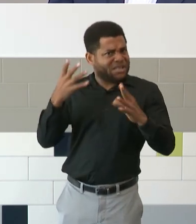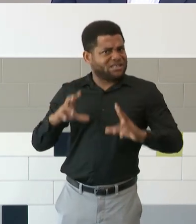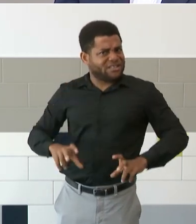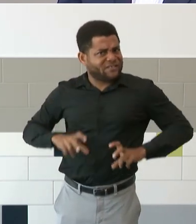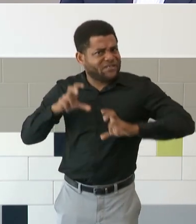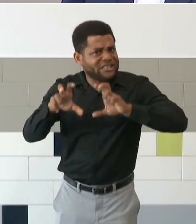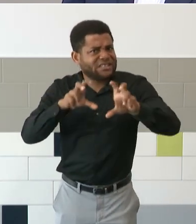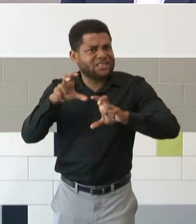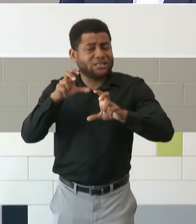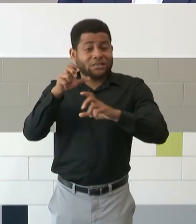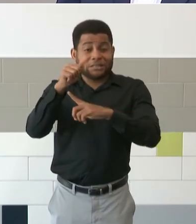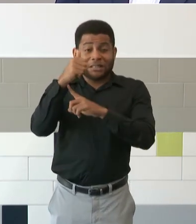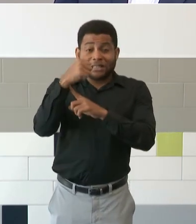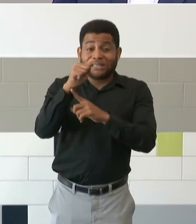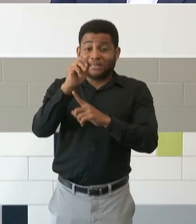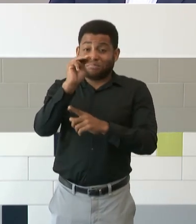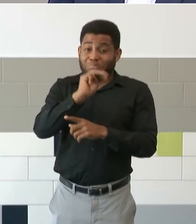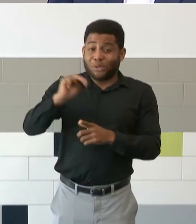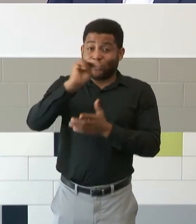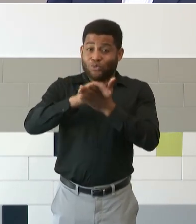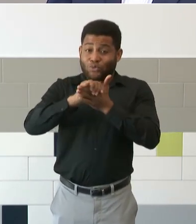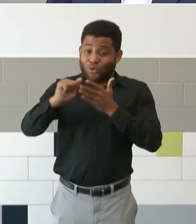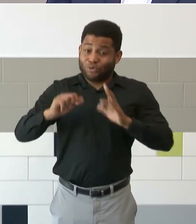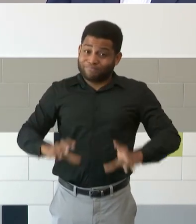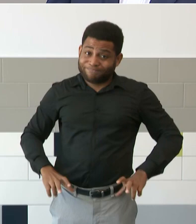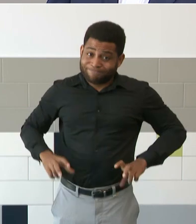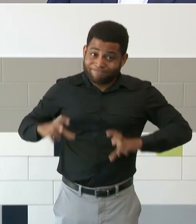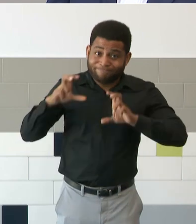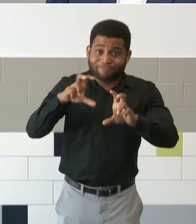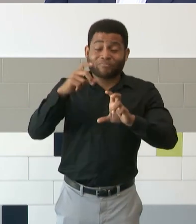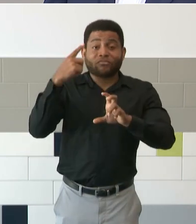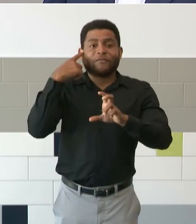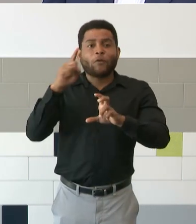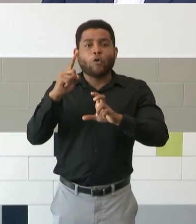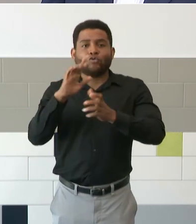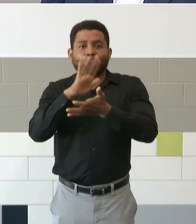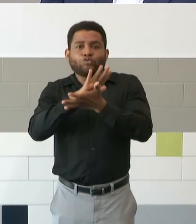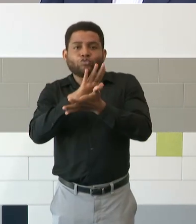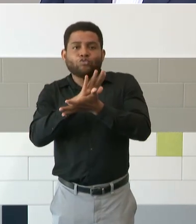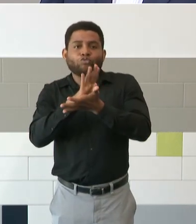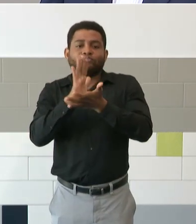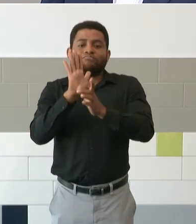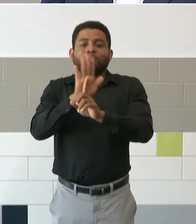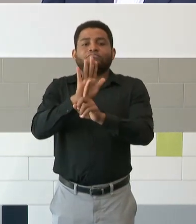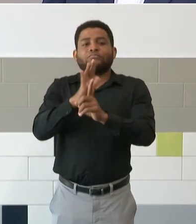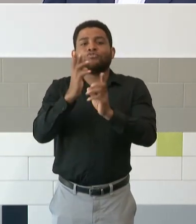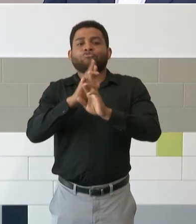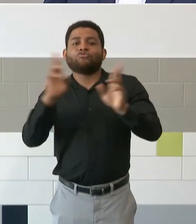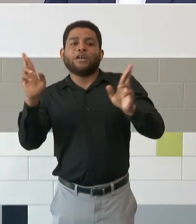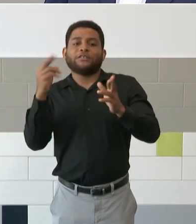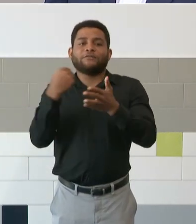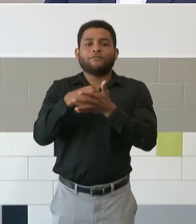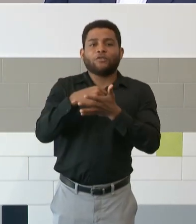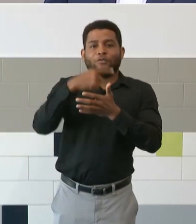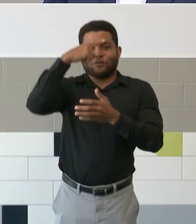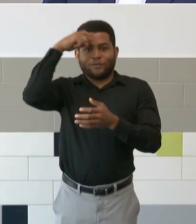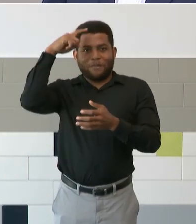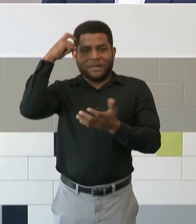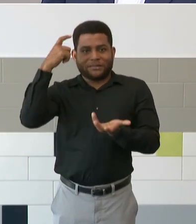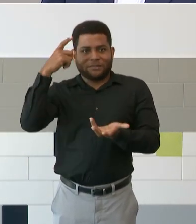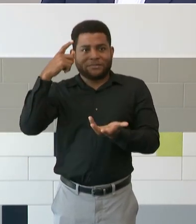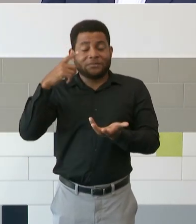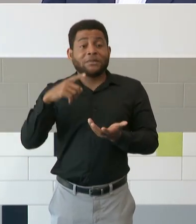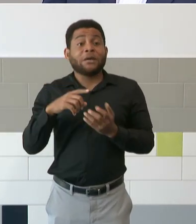million was allocated for summer or school readiness funding. We need you to move your car. It will be towed at this